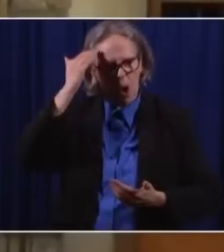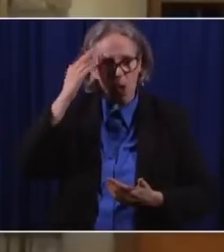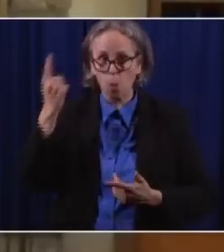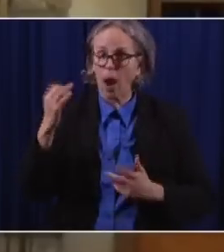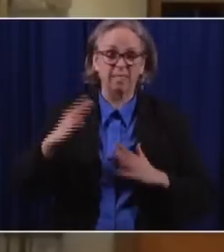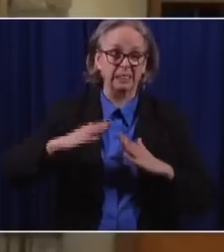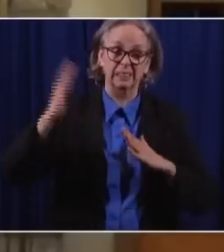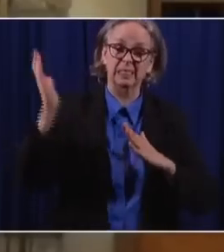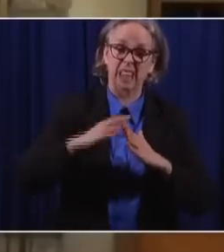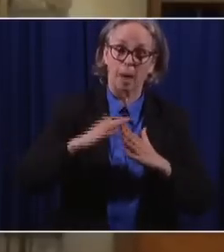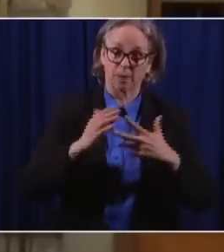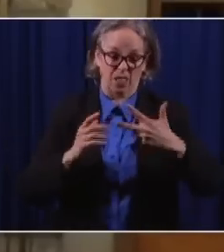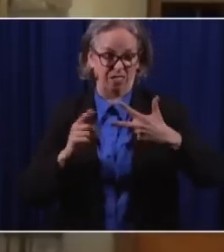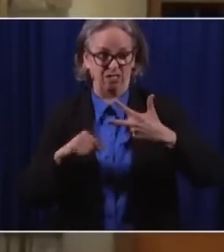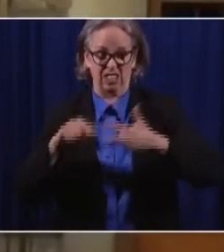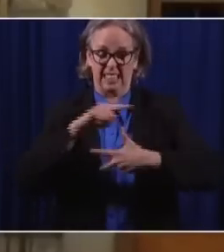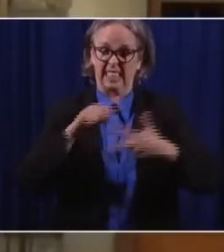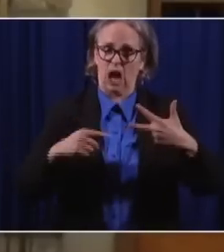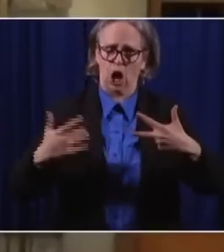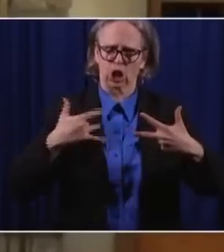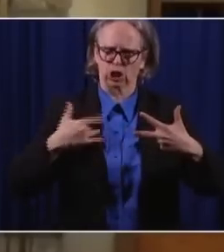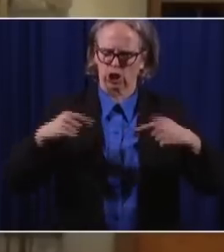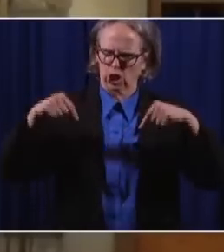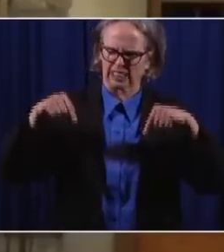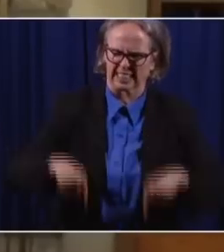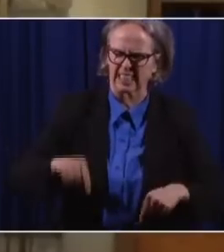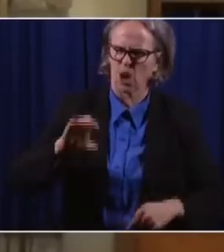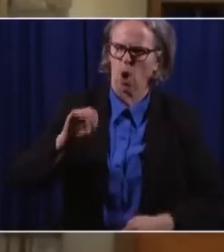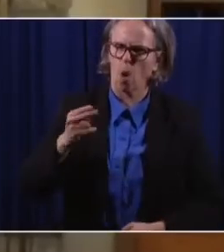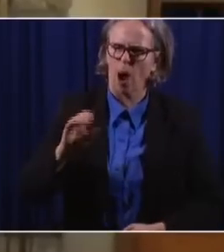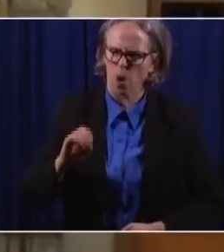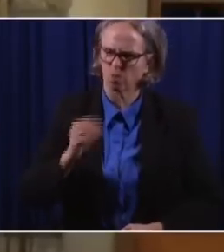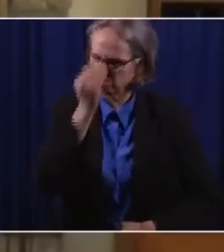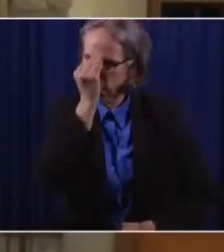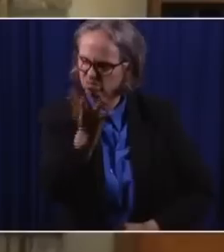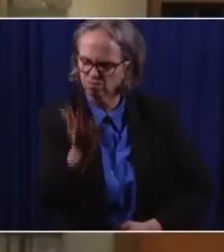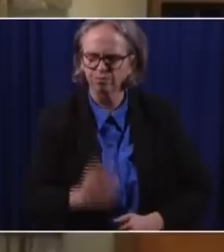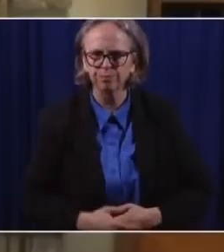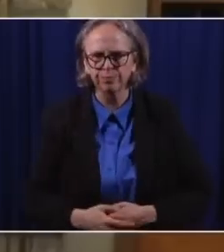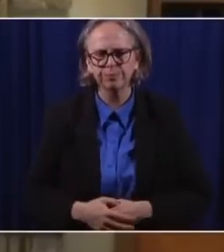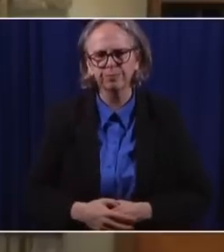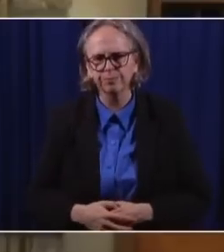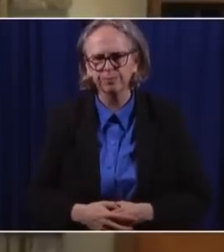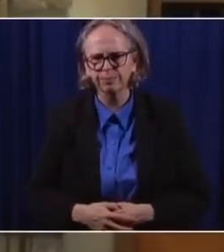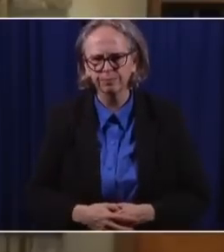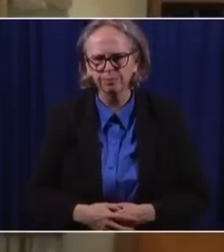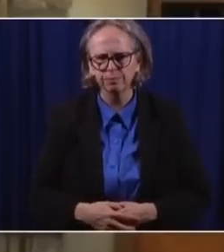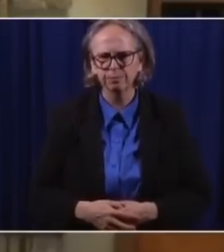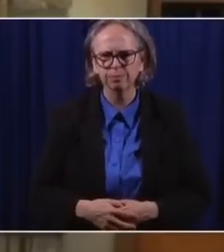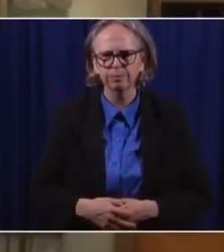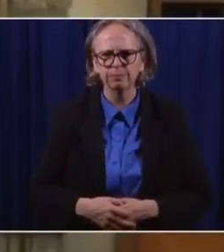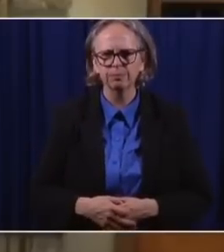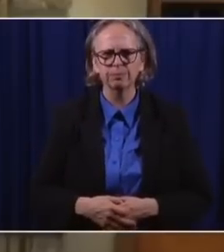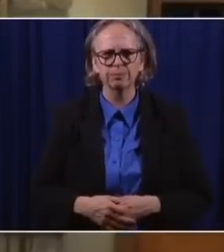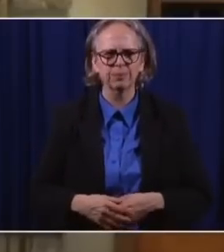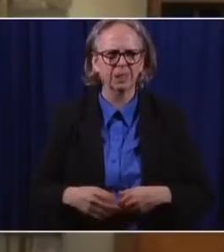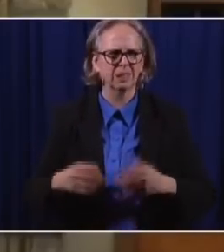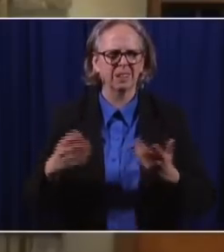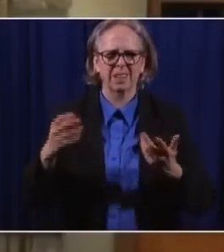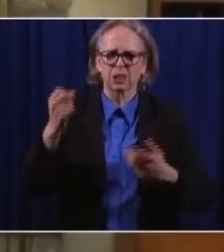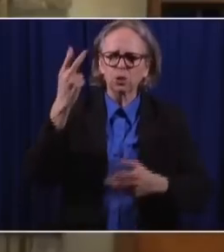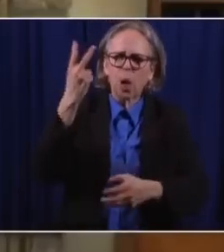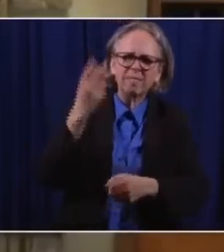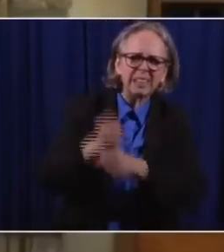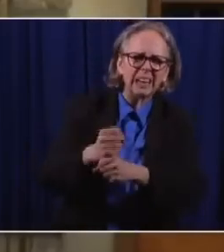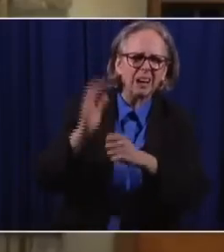health concerns in our state's health improvement plan that comes out of the Department of Health. She has spent over a dozen years on the board of